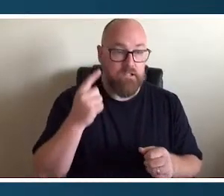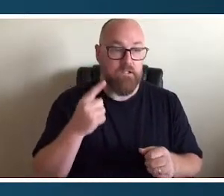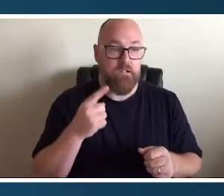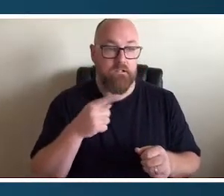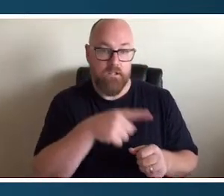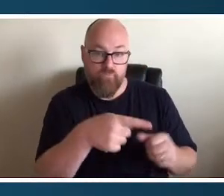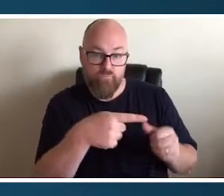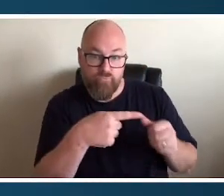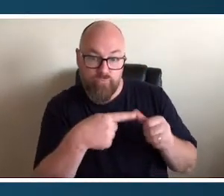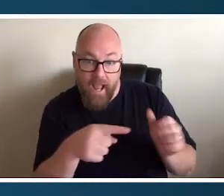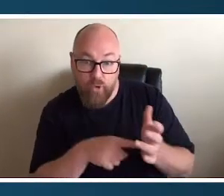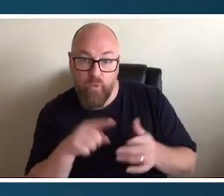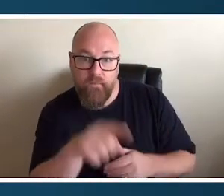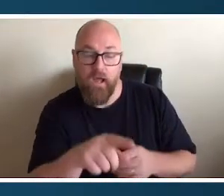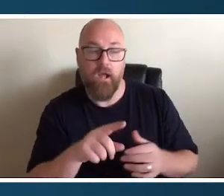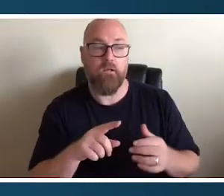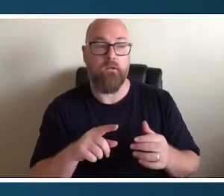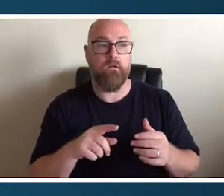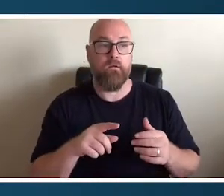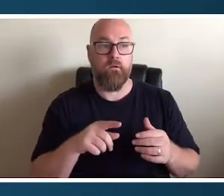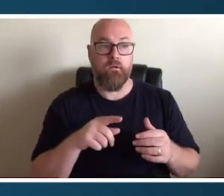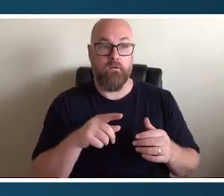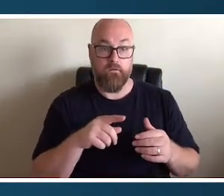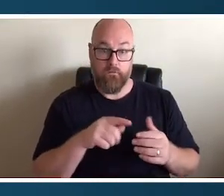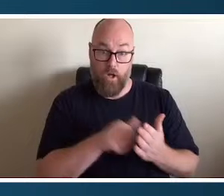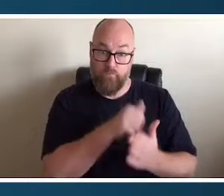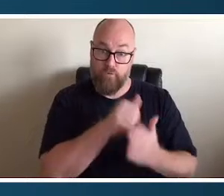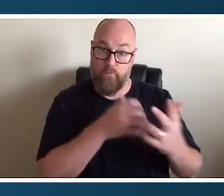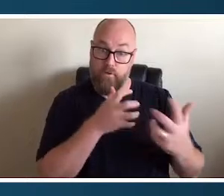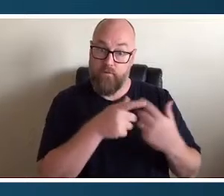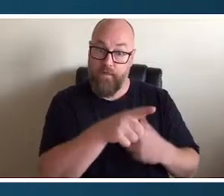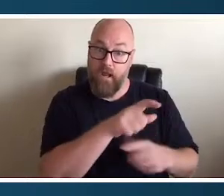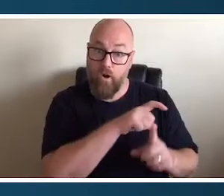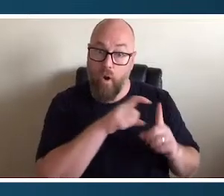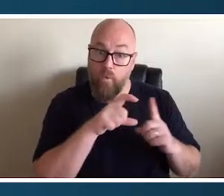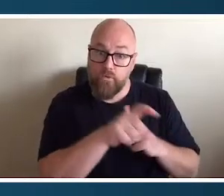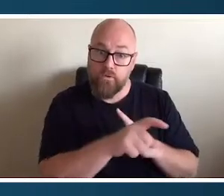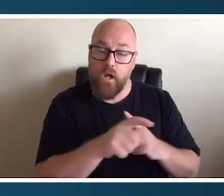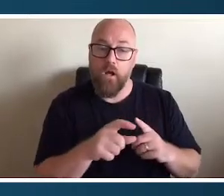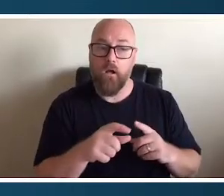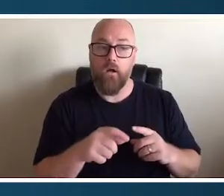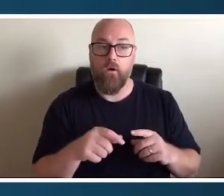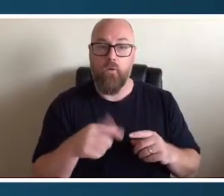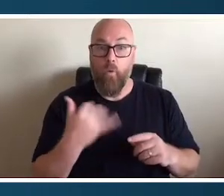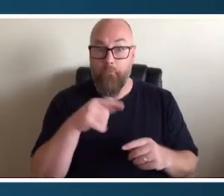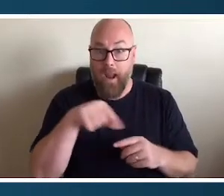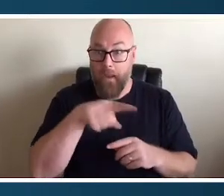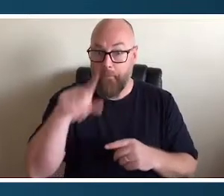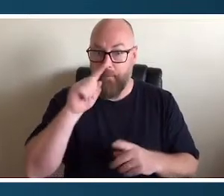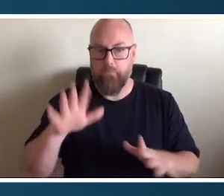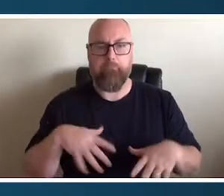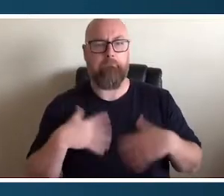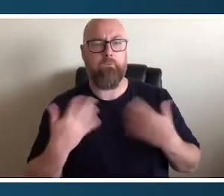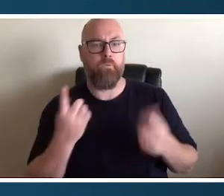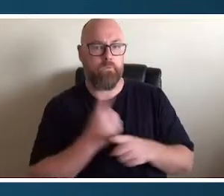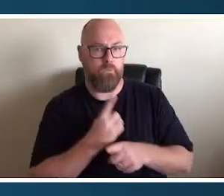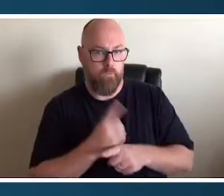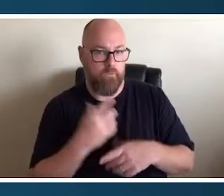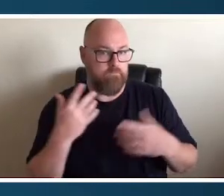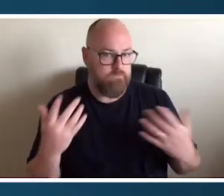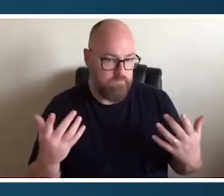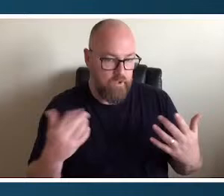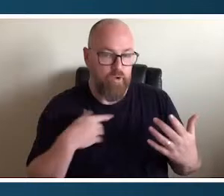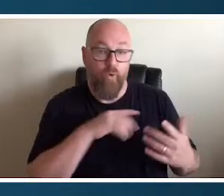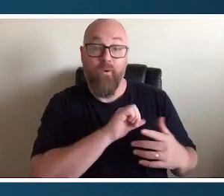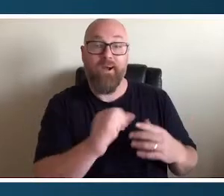it is culturally insensitive or whether people would just, you know, don't want to talk about those topics. So the feedback from those local teams are really important for